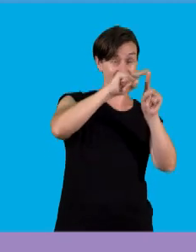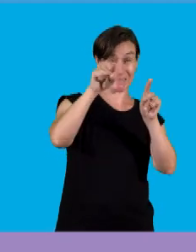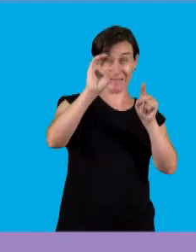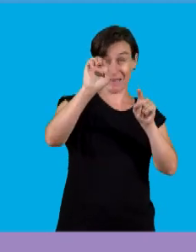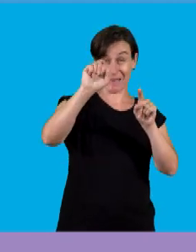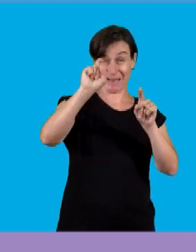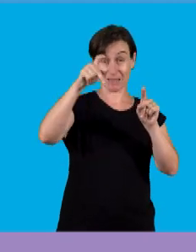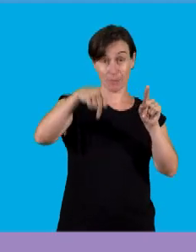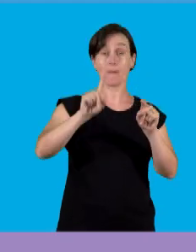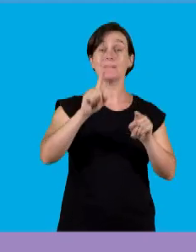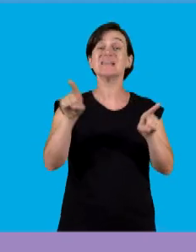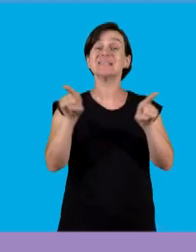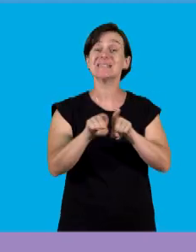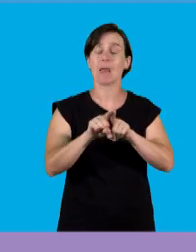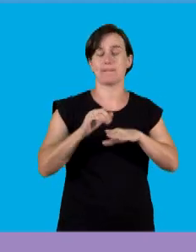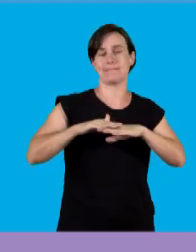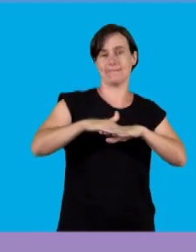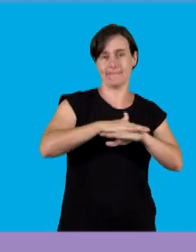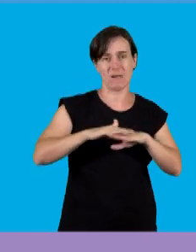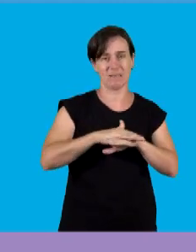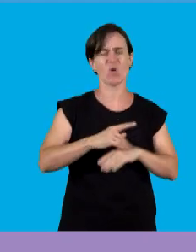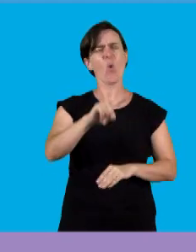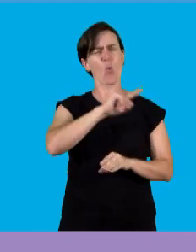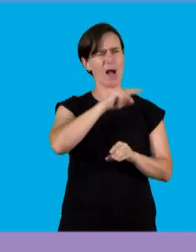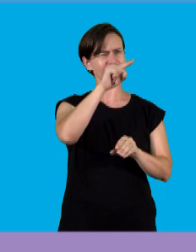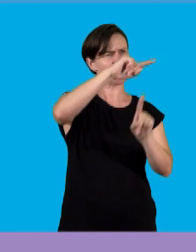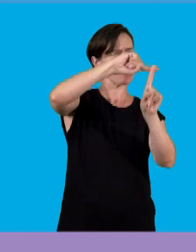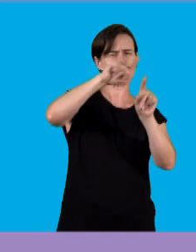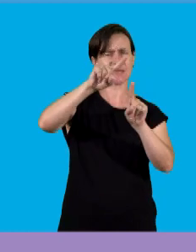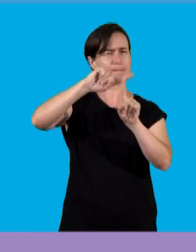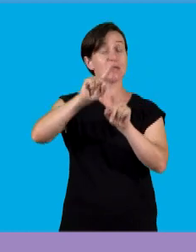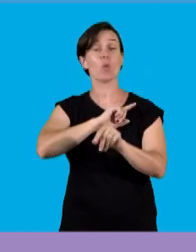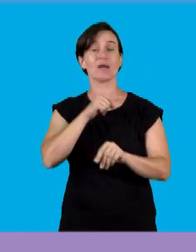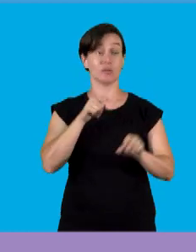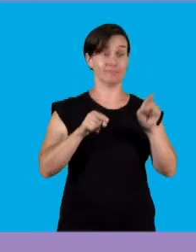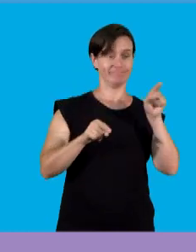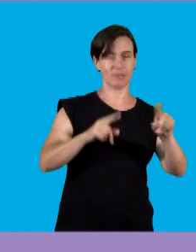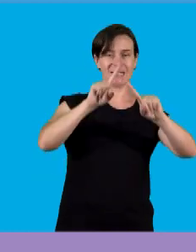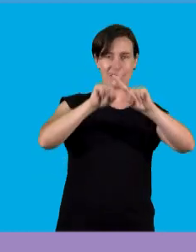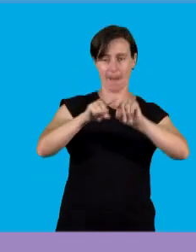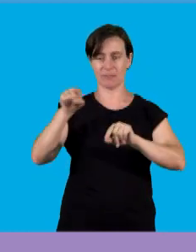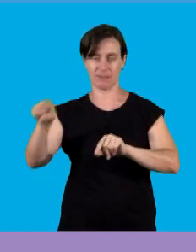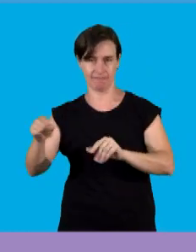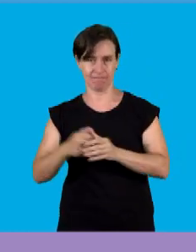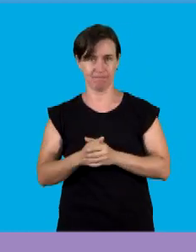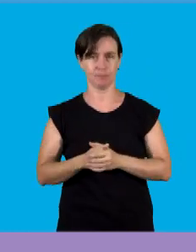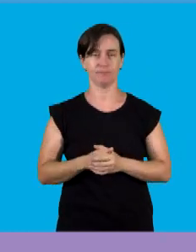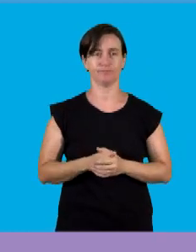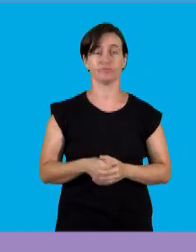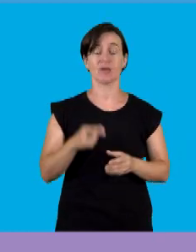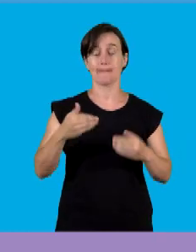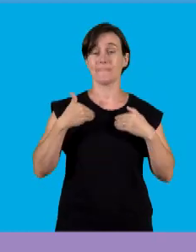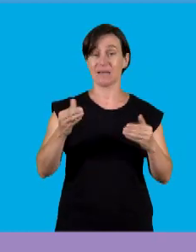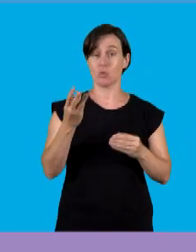the same base. And why are we adding? Because we are multiplying. So let's start off with